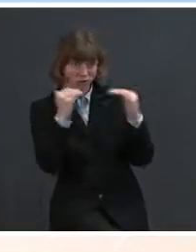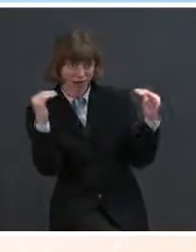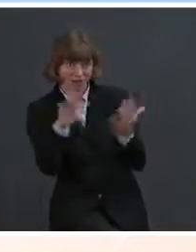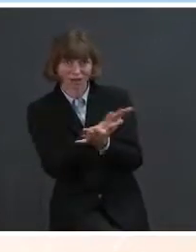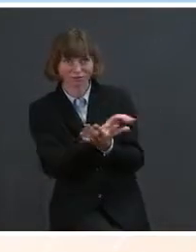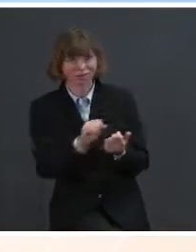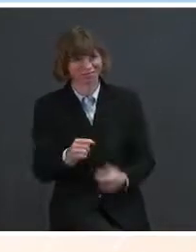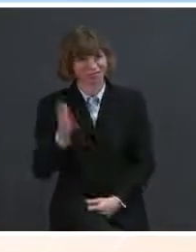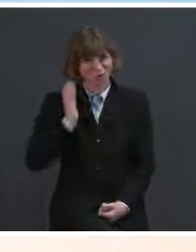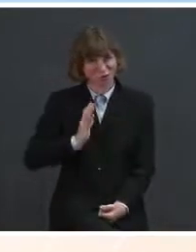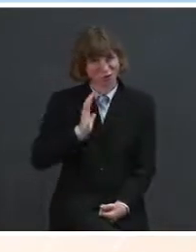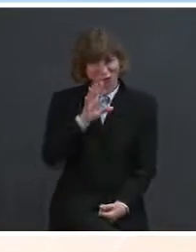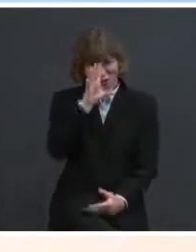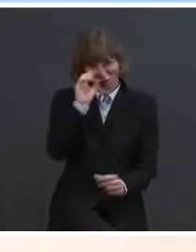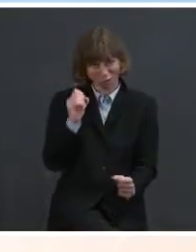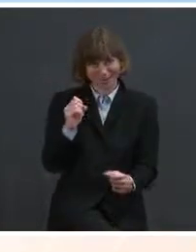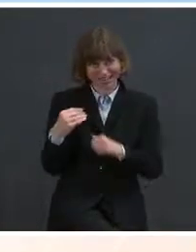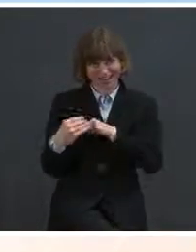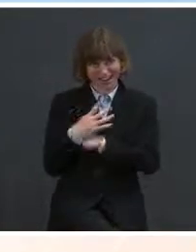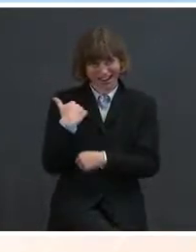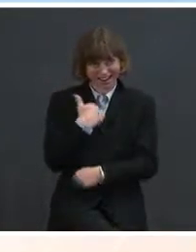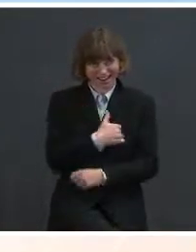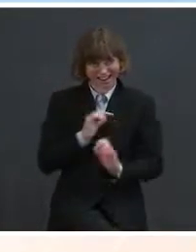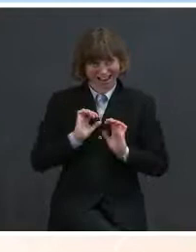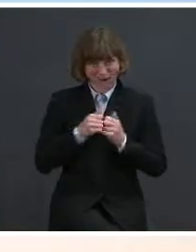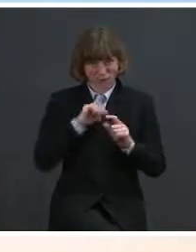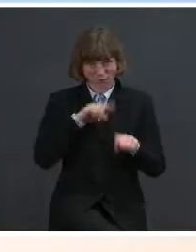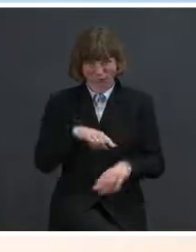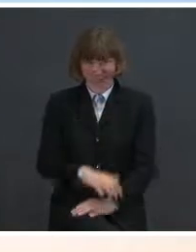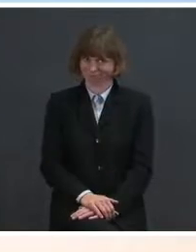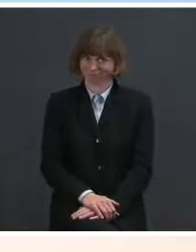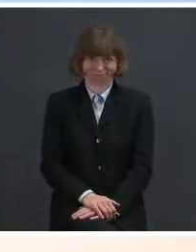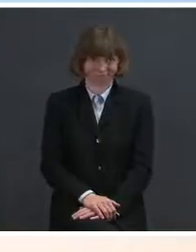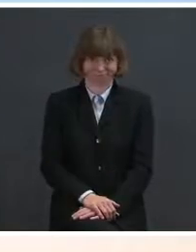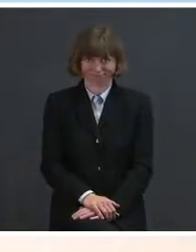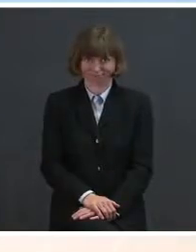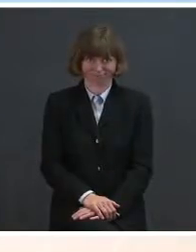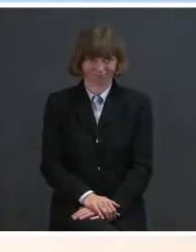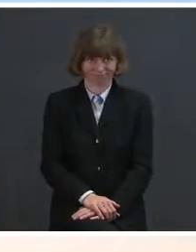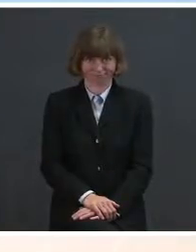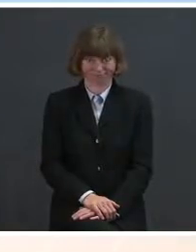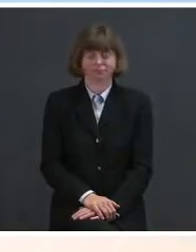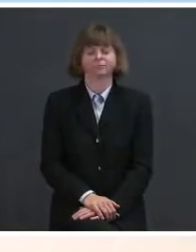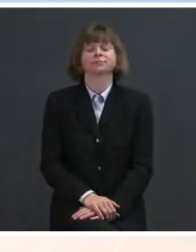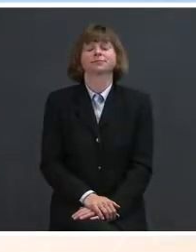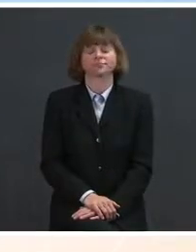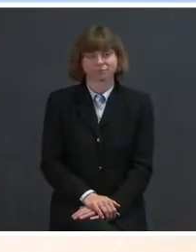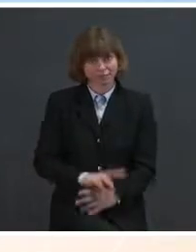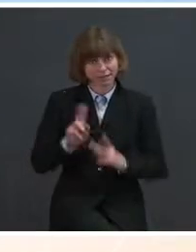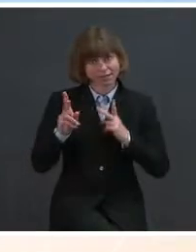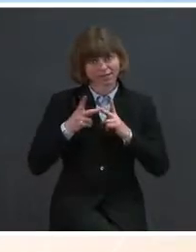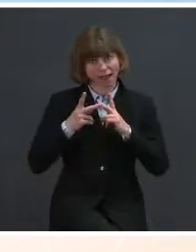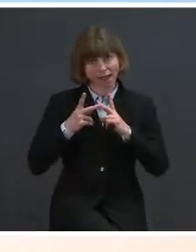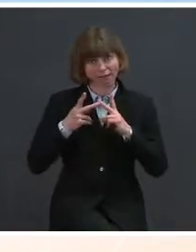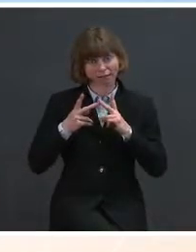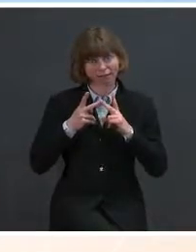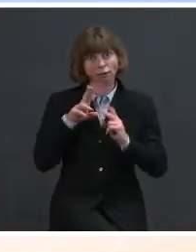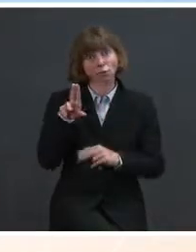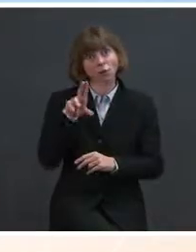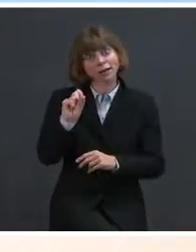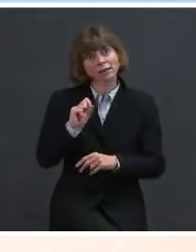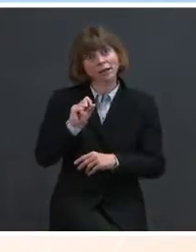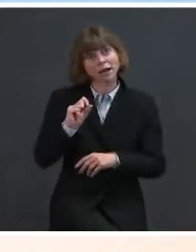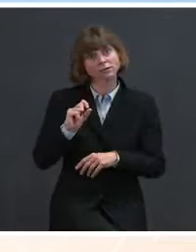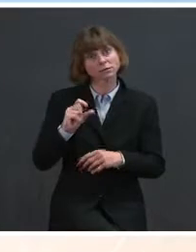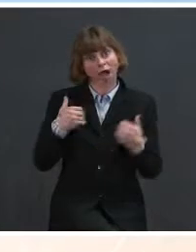us advice on the question of how to respond. Secondly, the United States reserves the right to protect its personnel and its